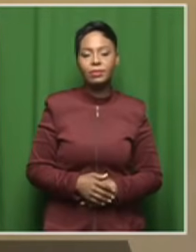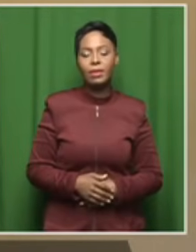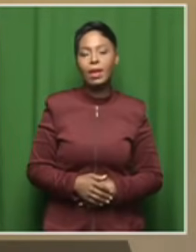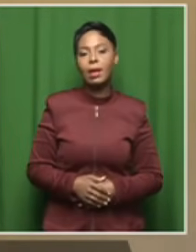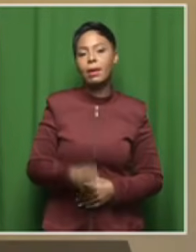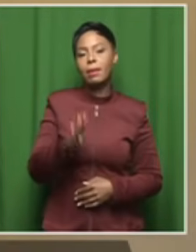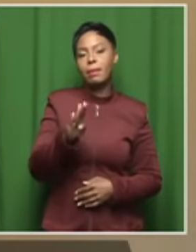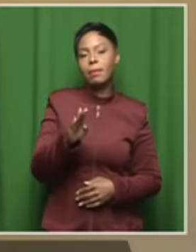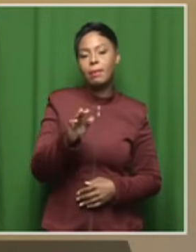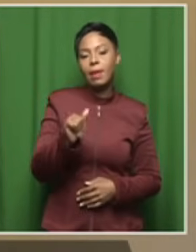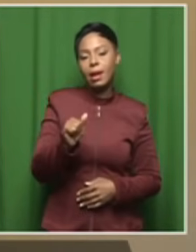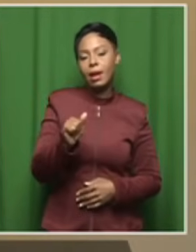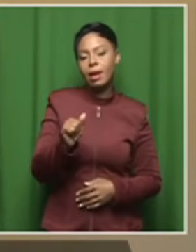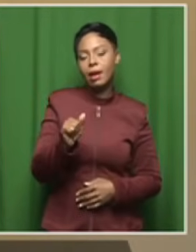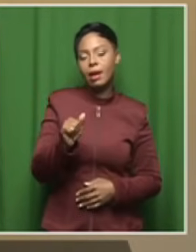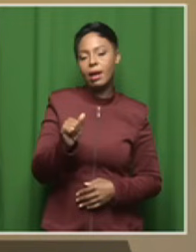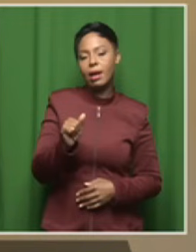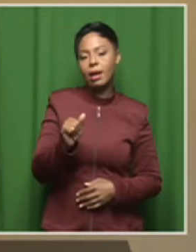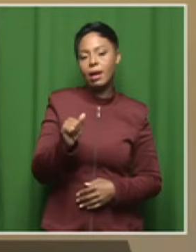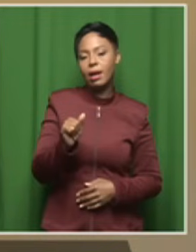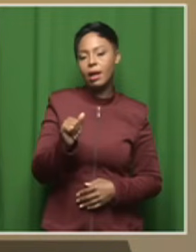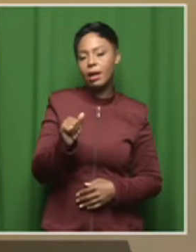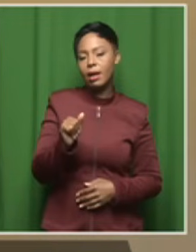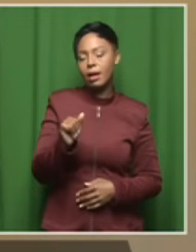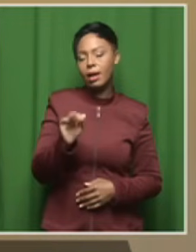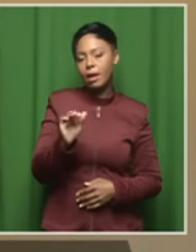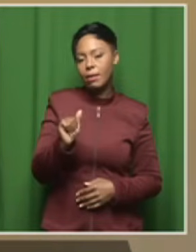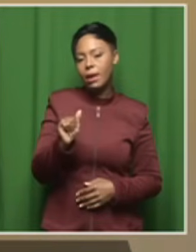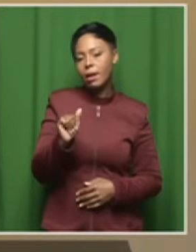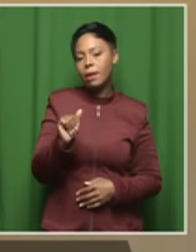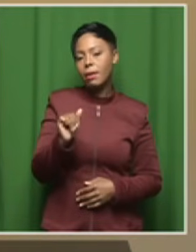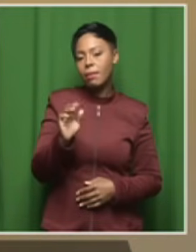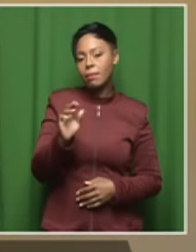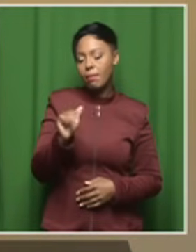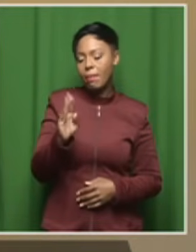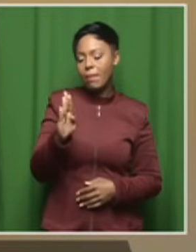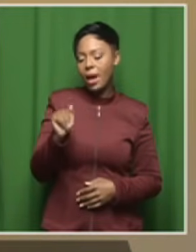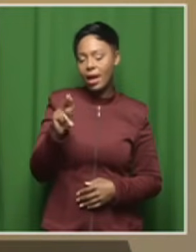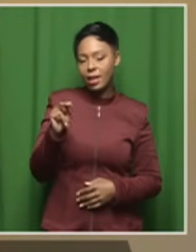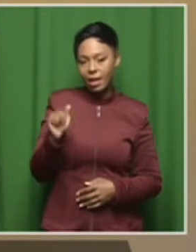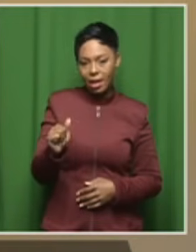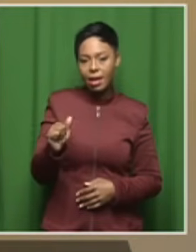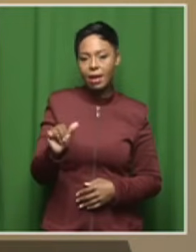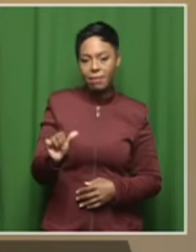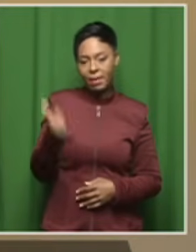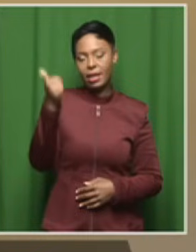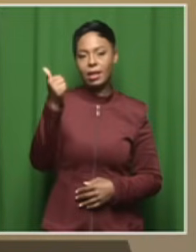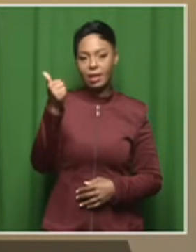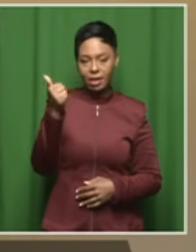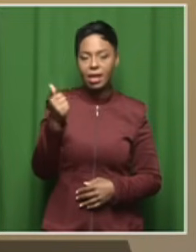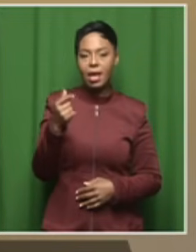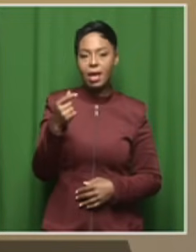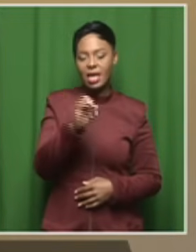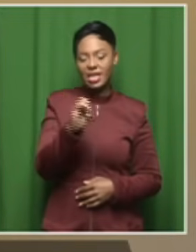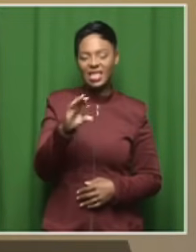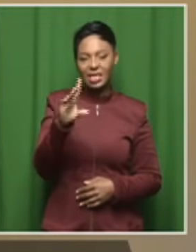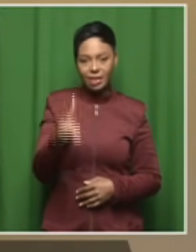registration rollout, which was launched recently at the Banapele Early Childhood Development Leadership